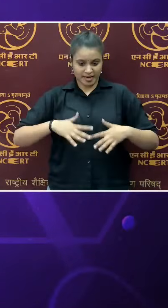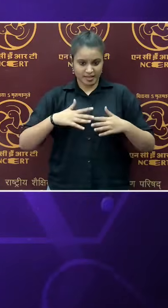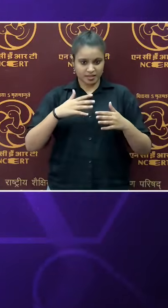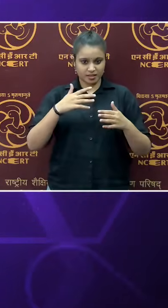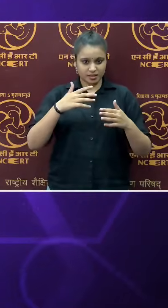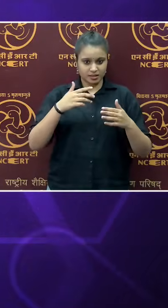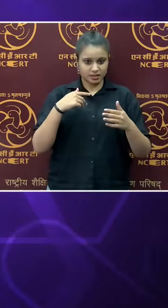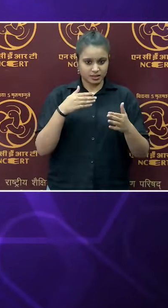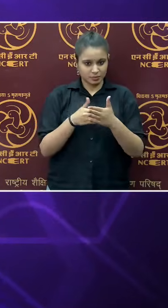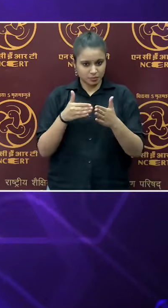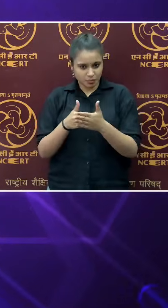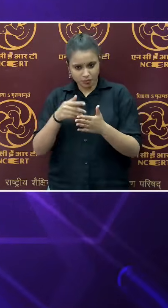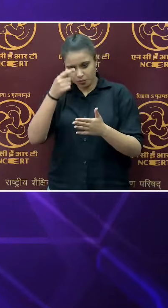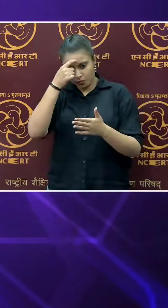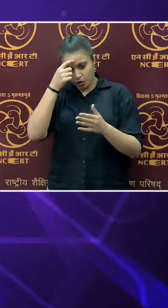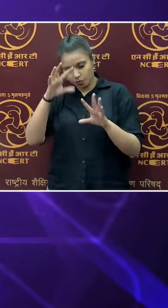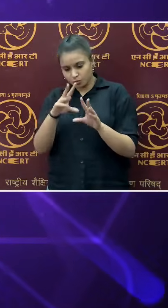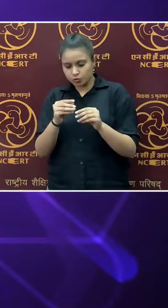at early stage?